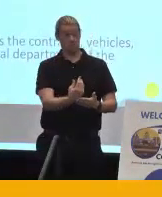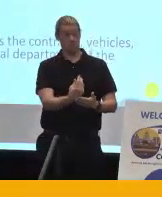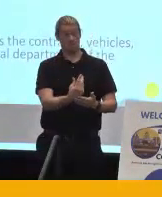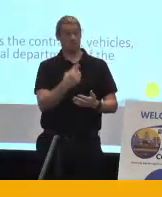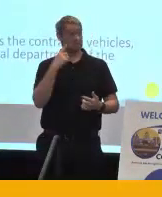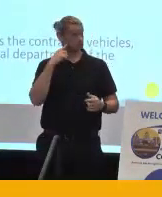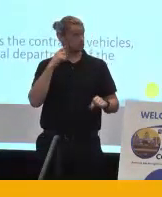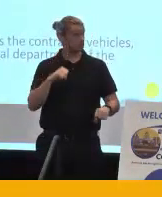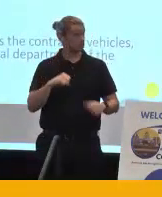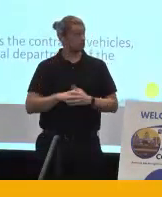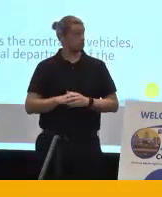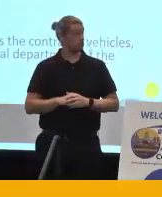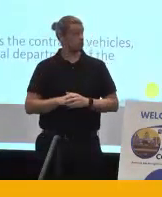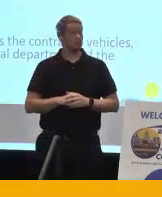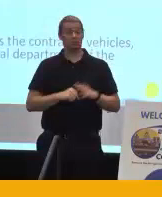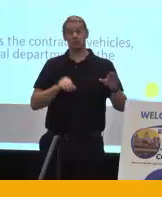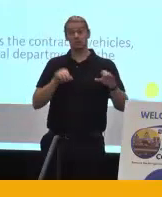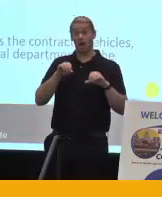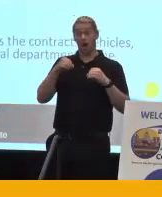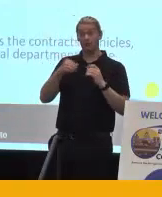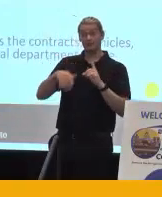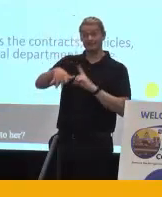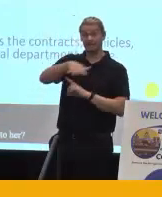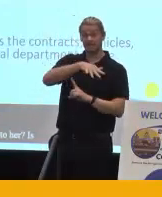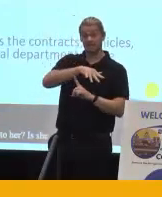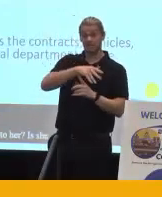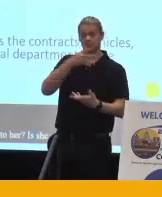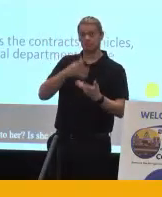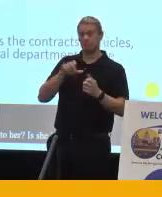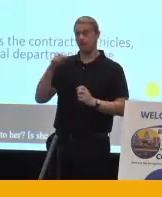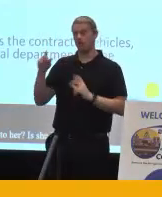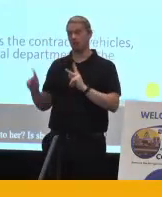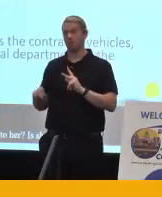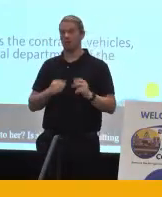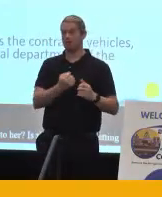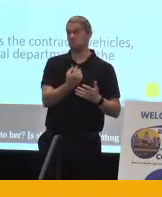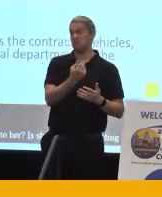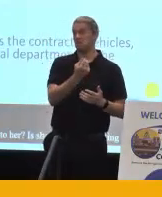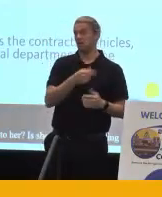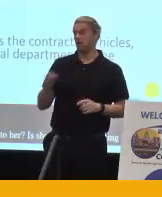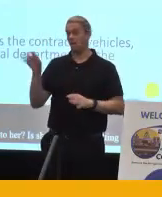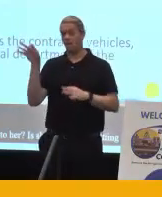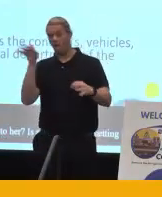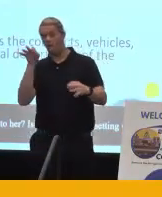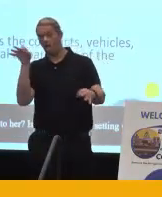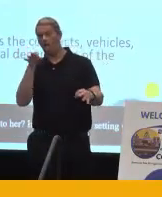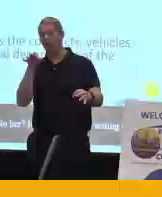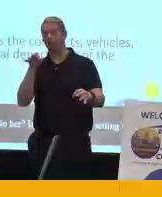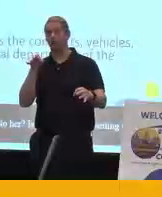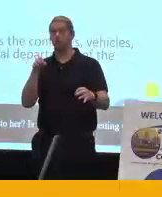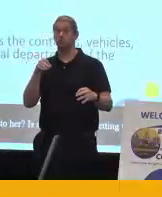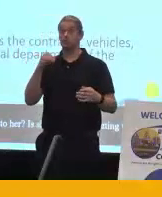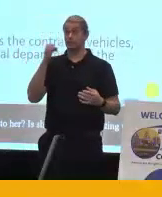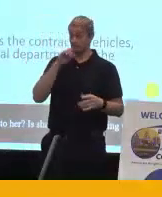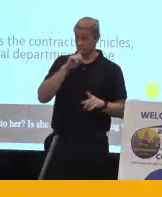Is she in an office setting where other people might be distracted? And if she is, would there be something to accommodate that?